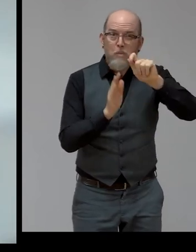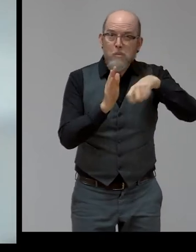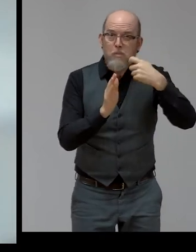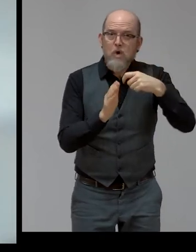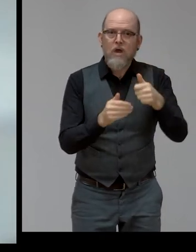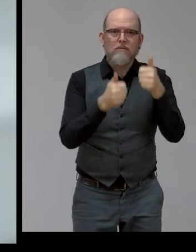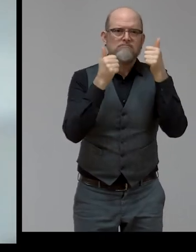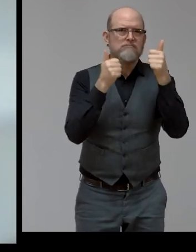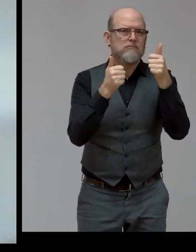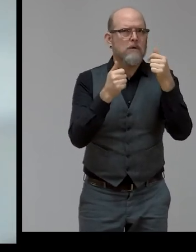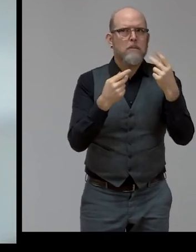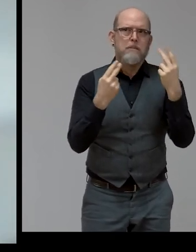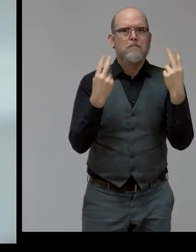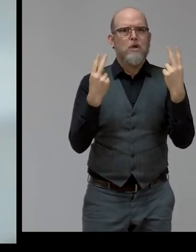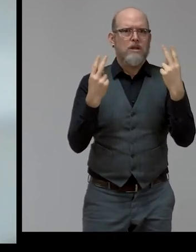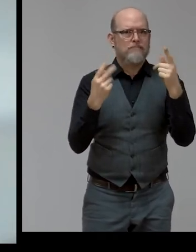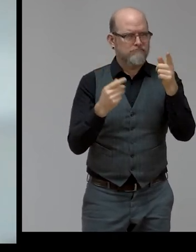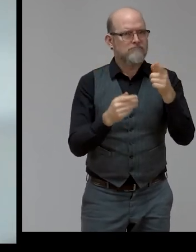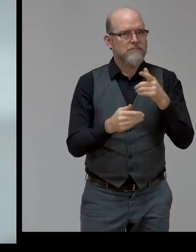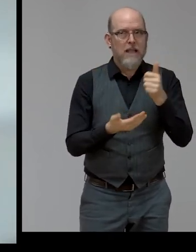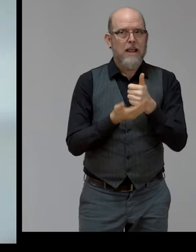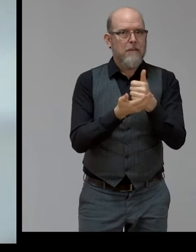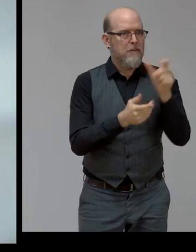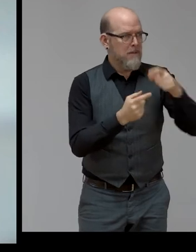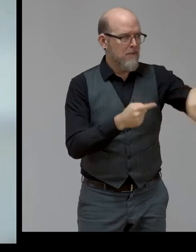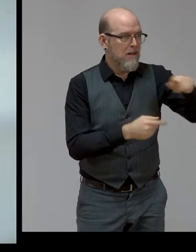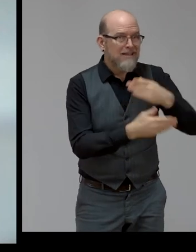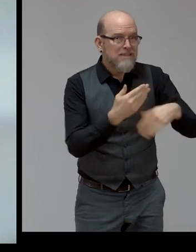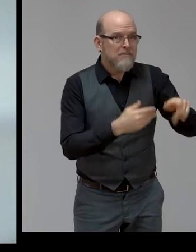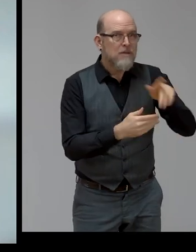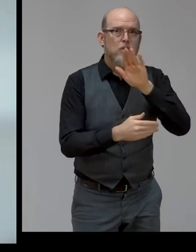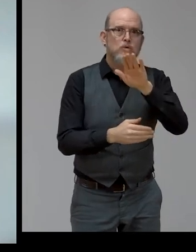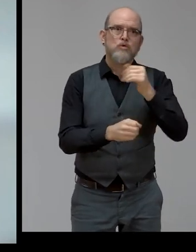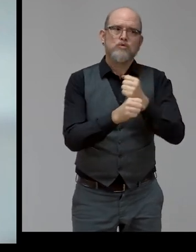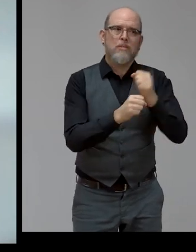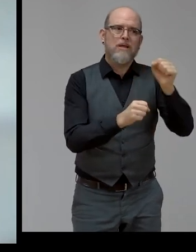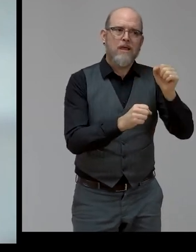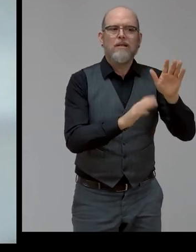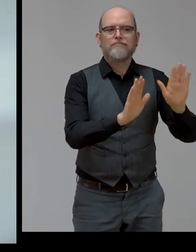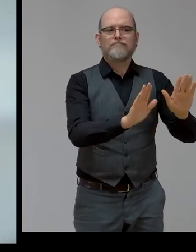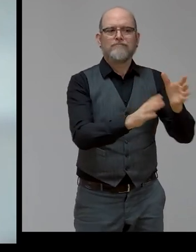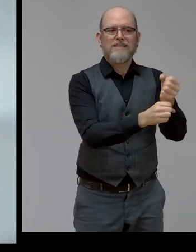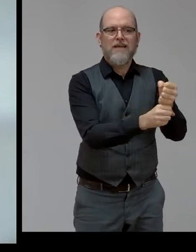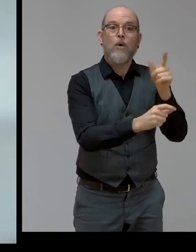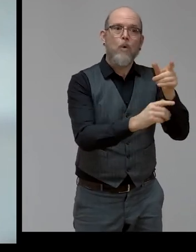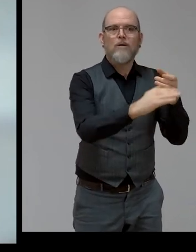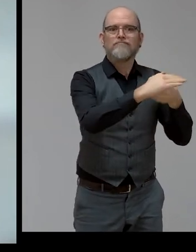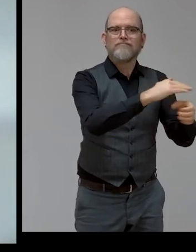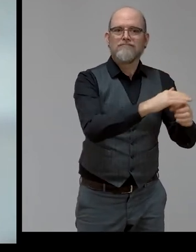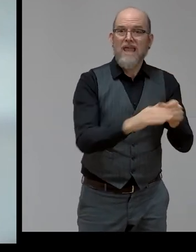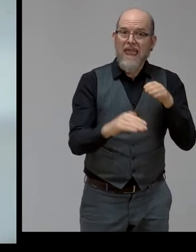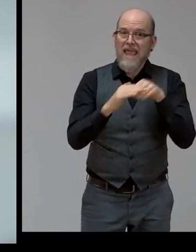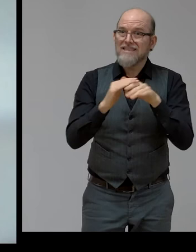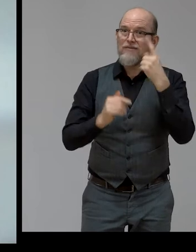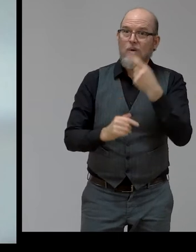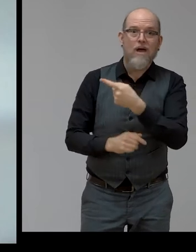defend and, you know, develop the rights of people with disability and the access for everybody to the